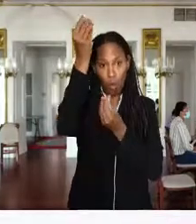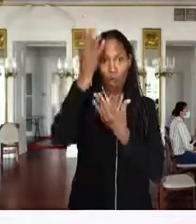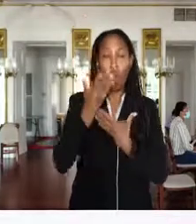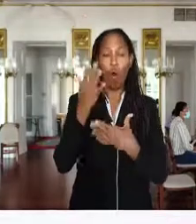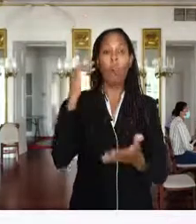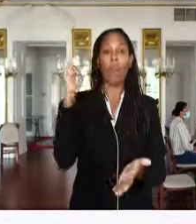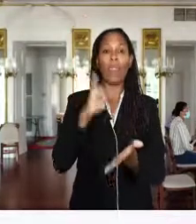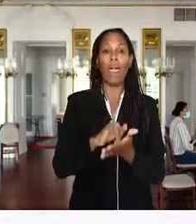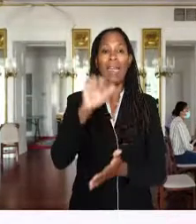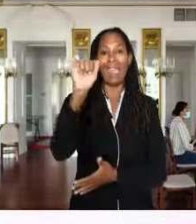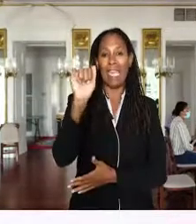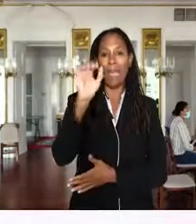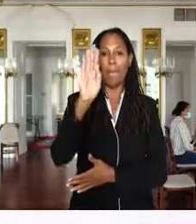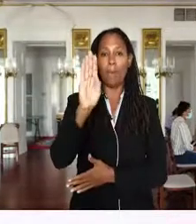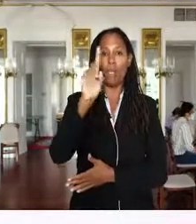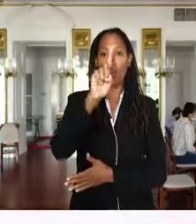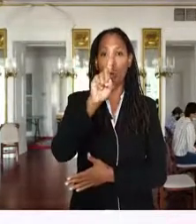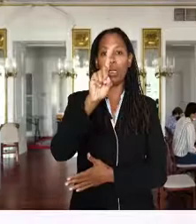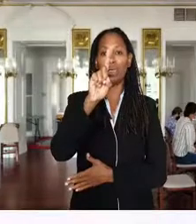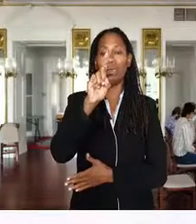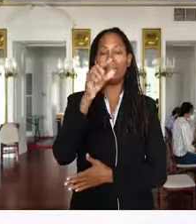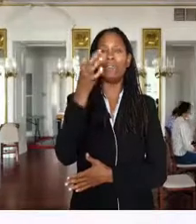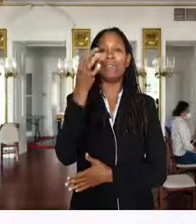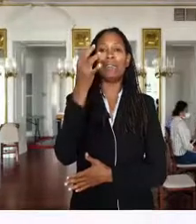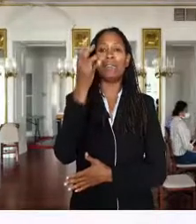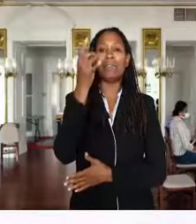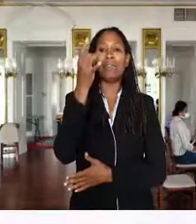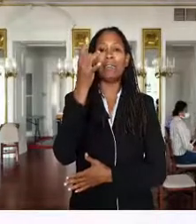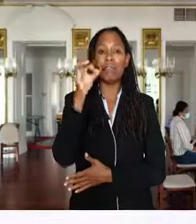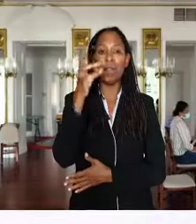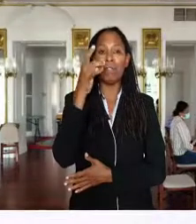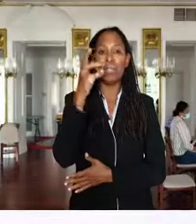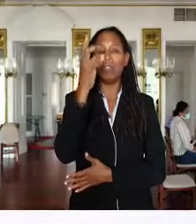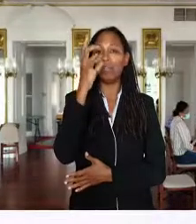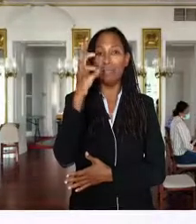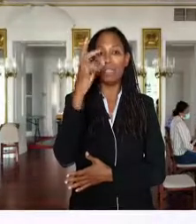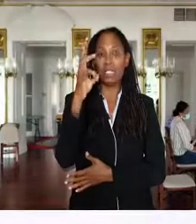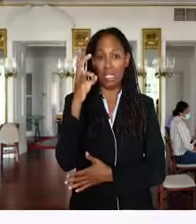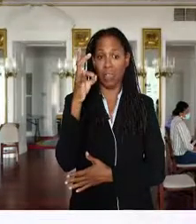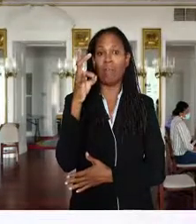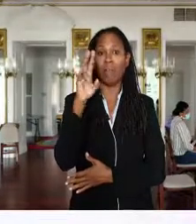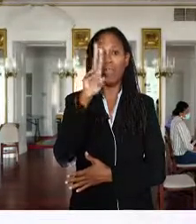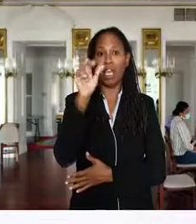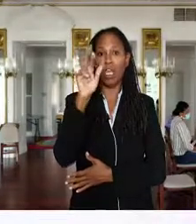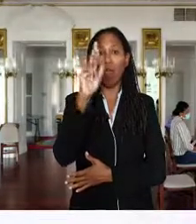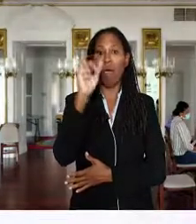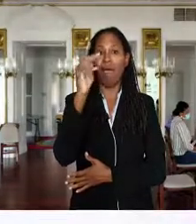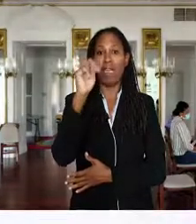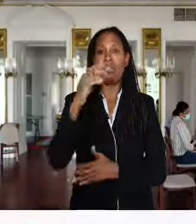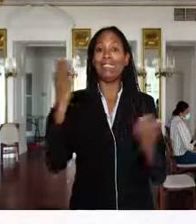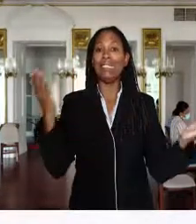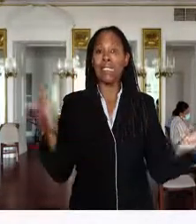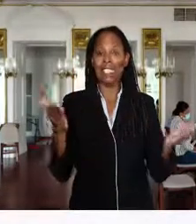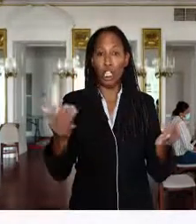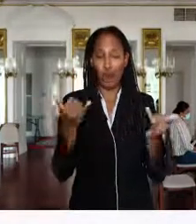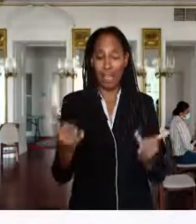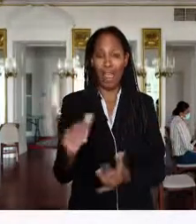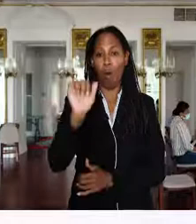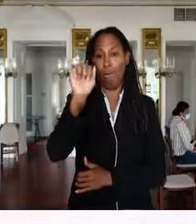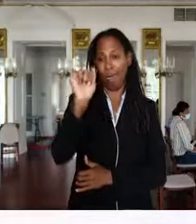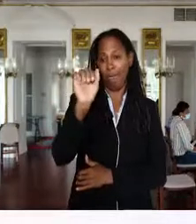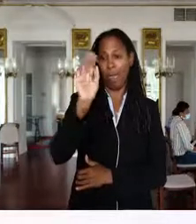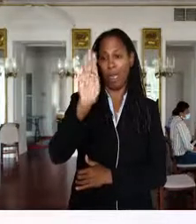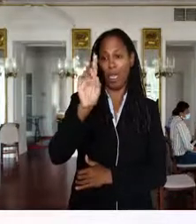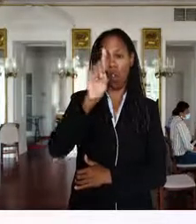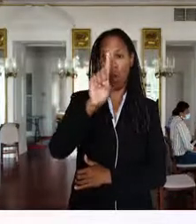the AB117 variant. I know there are a lot of these variants and we're trying to keep up with them, but this is the